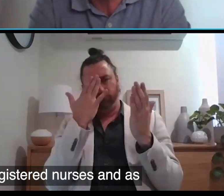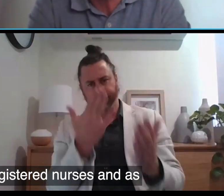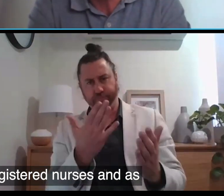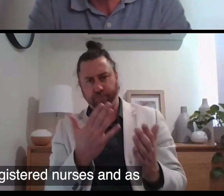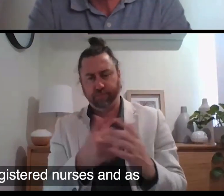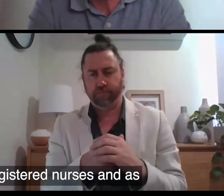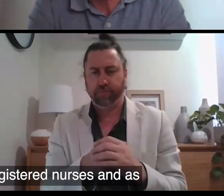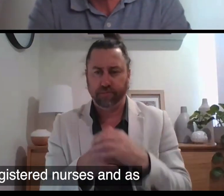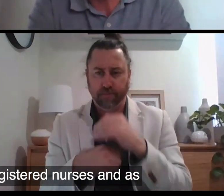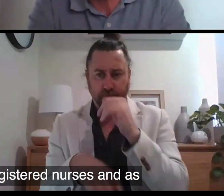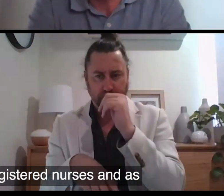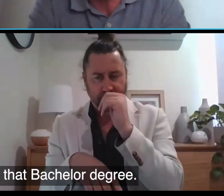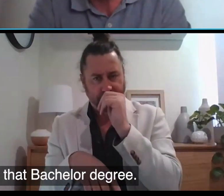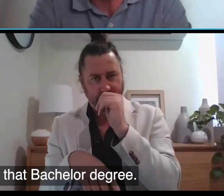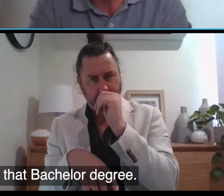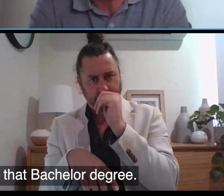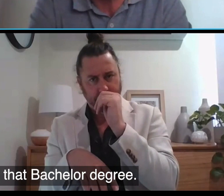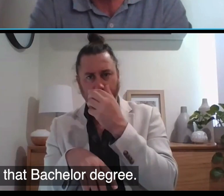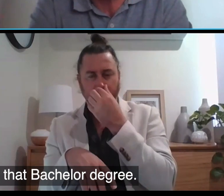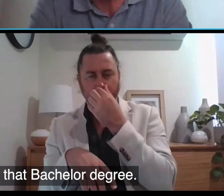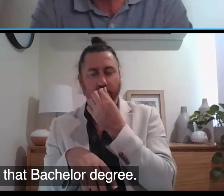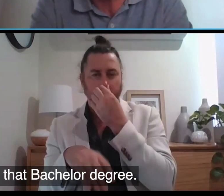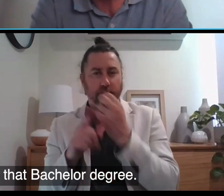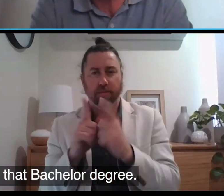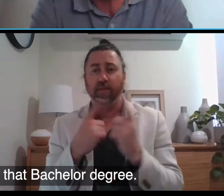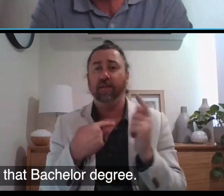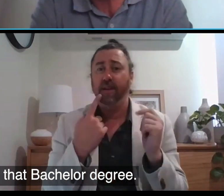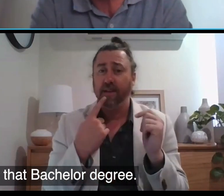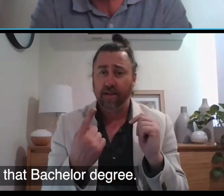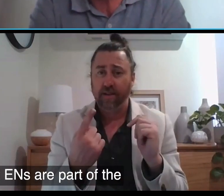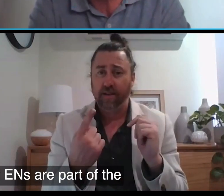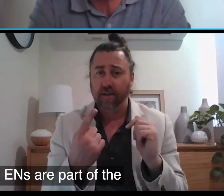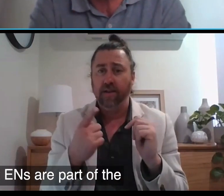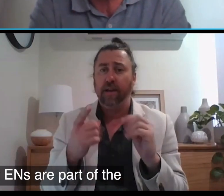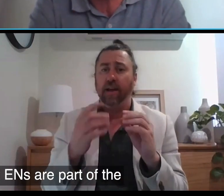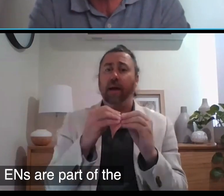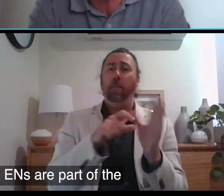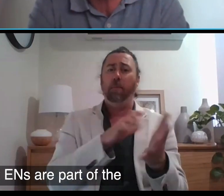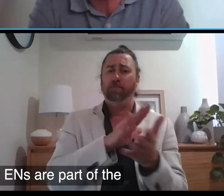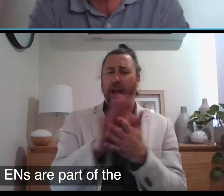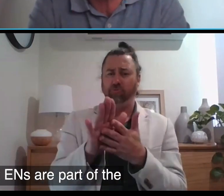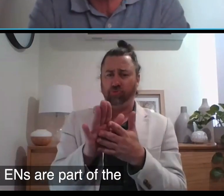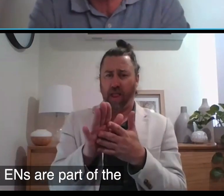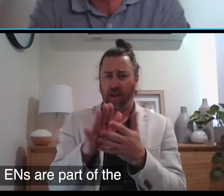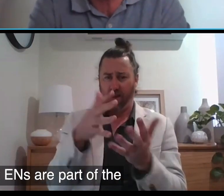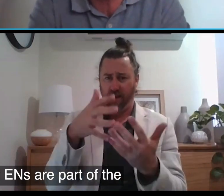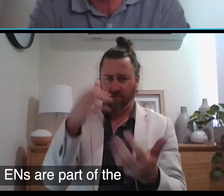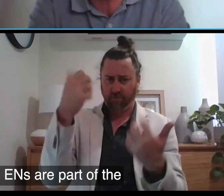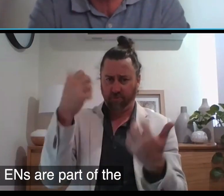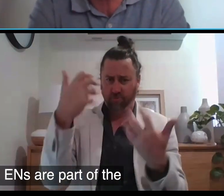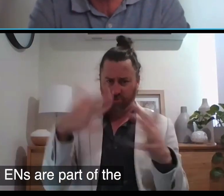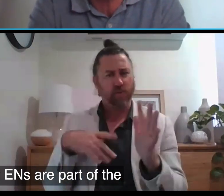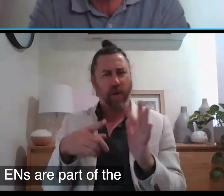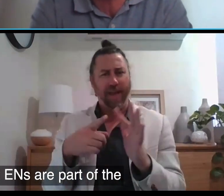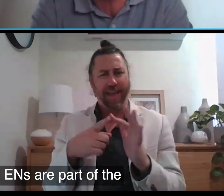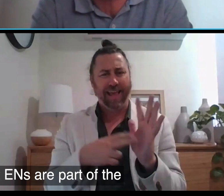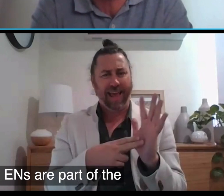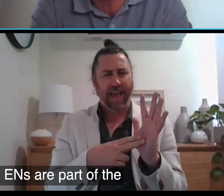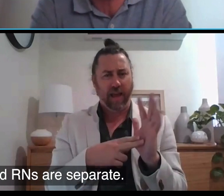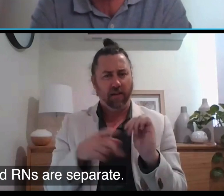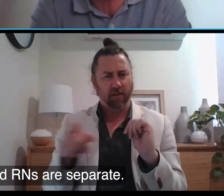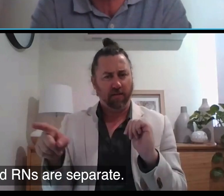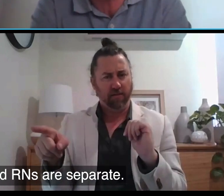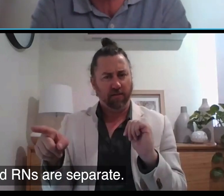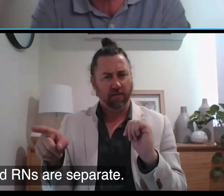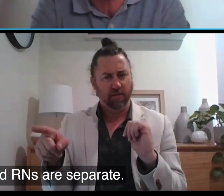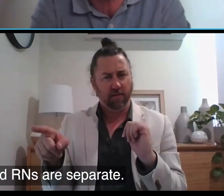and as I said, by and large, haven't done that bachelor degree. So I think it makes sense that ENs are part